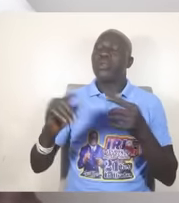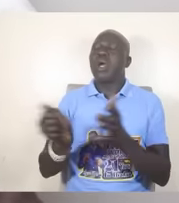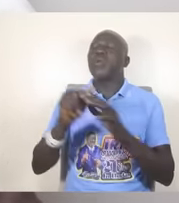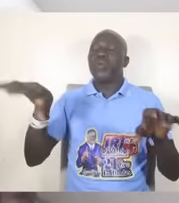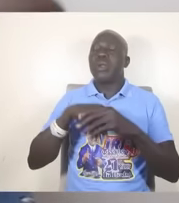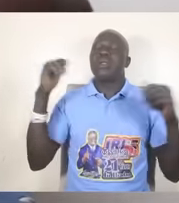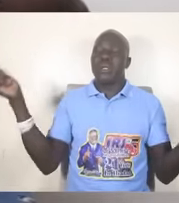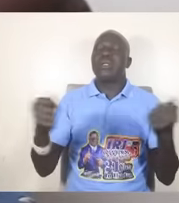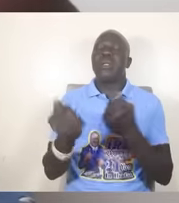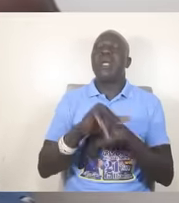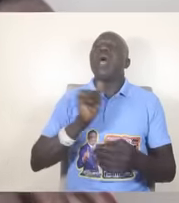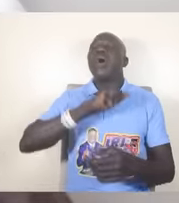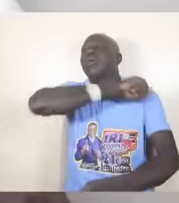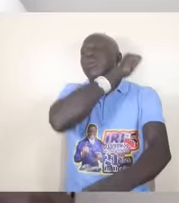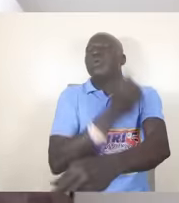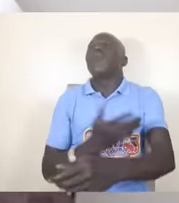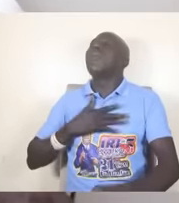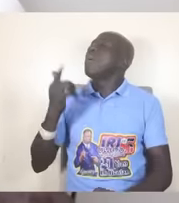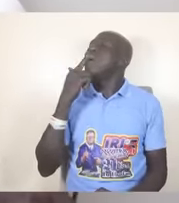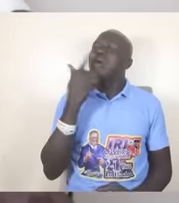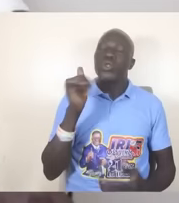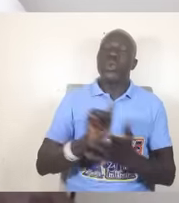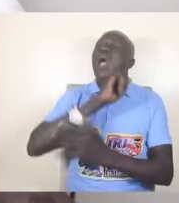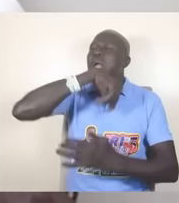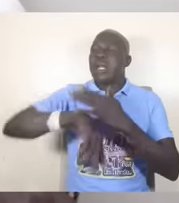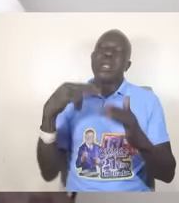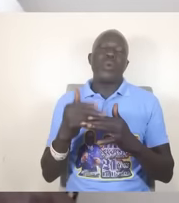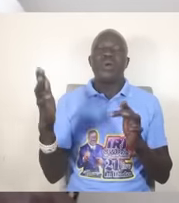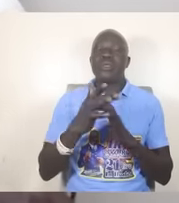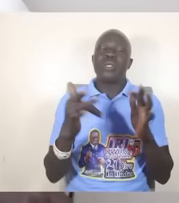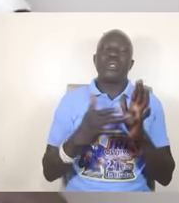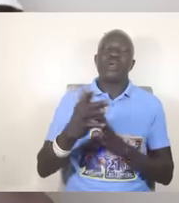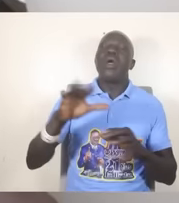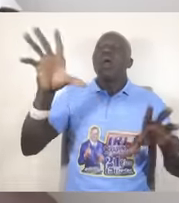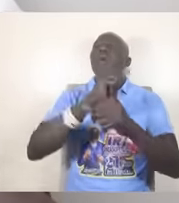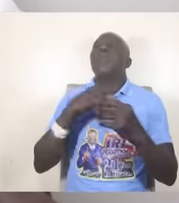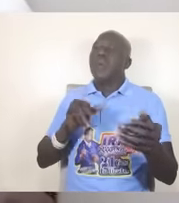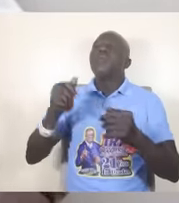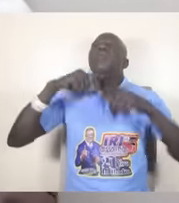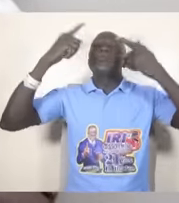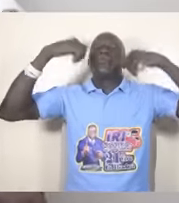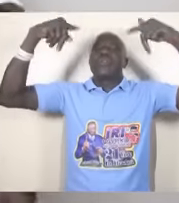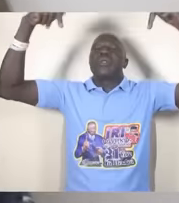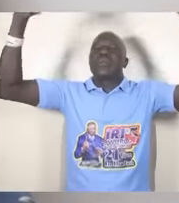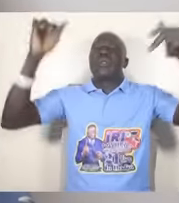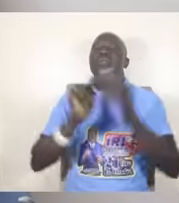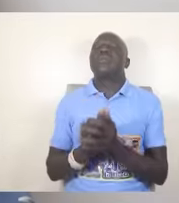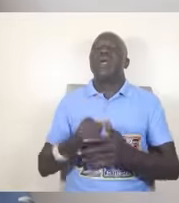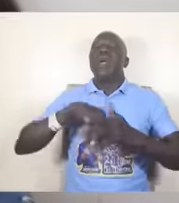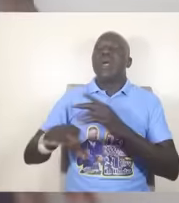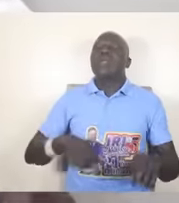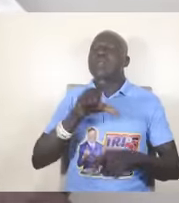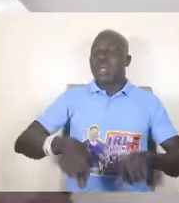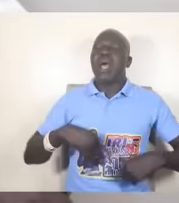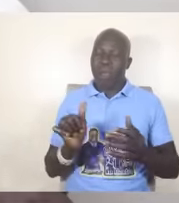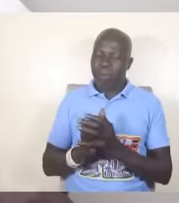The mercy we never receive. Today your birthday. Today your wedding day. Yes, yeah, I said ten for